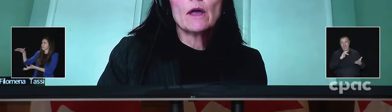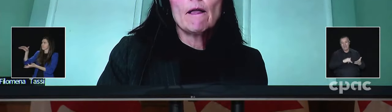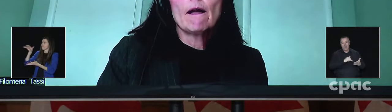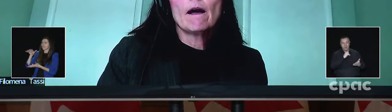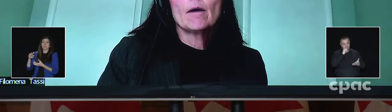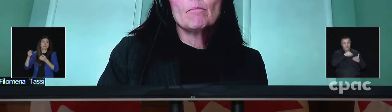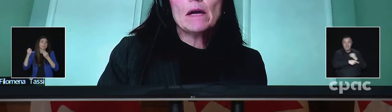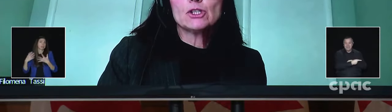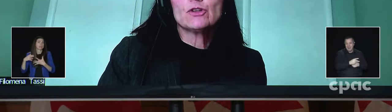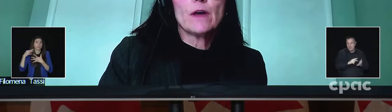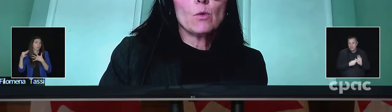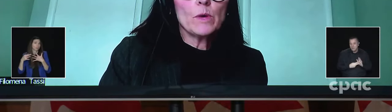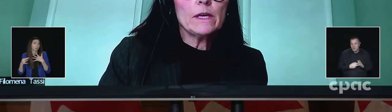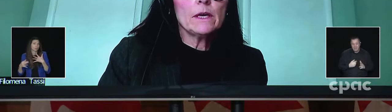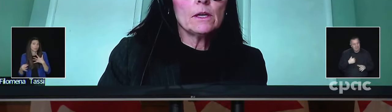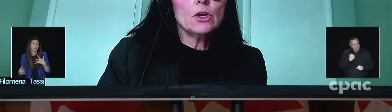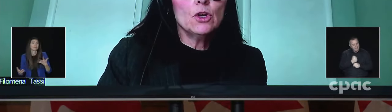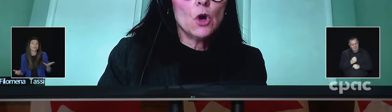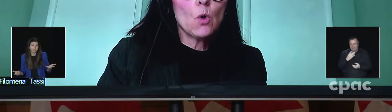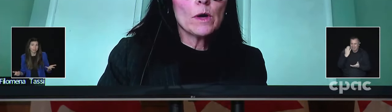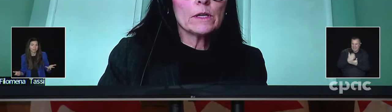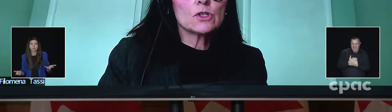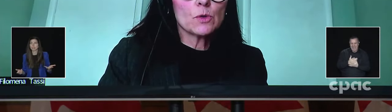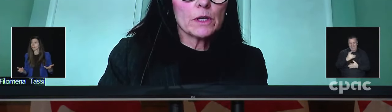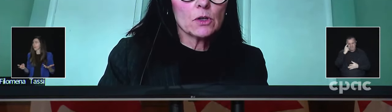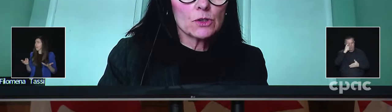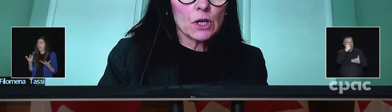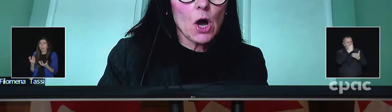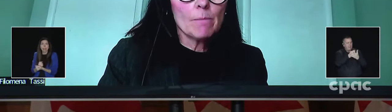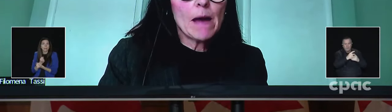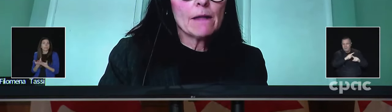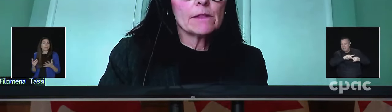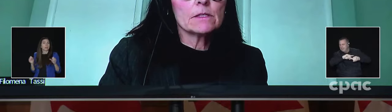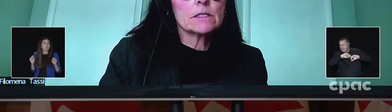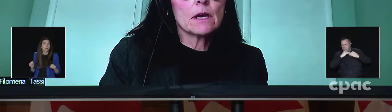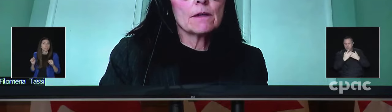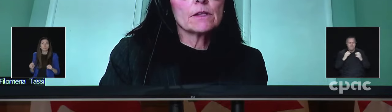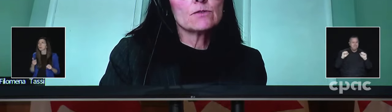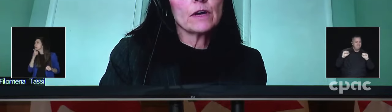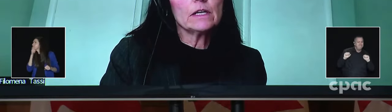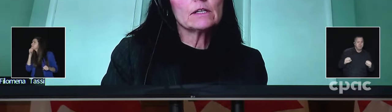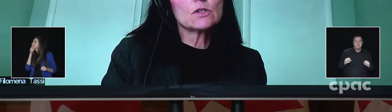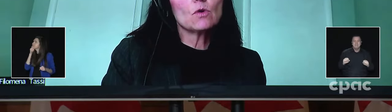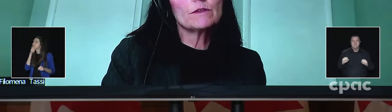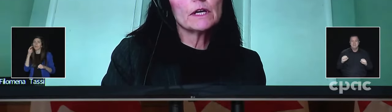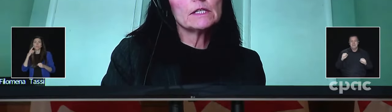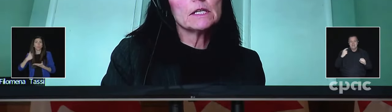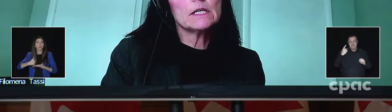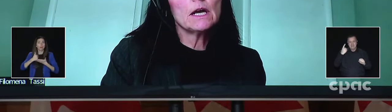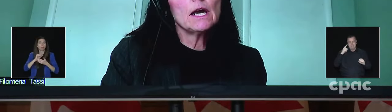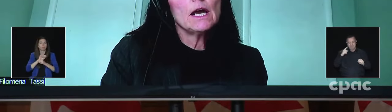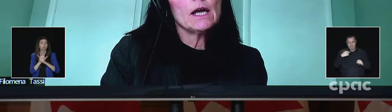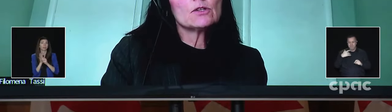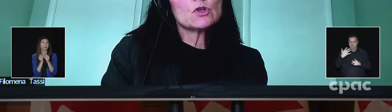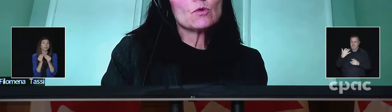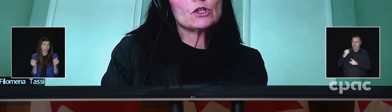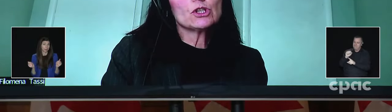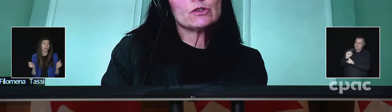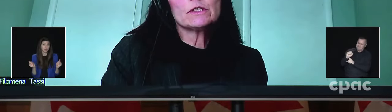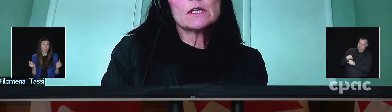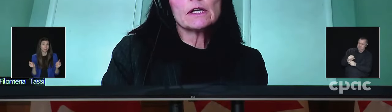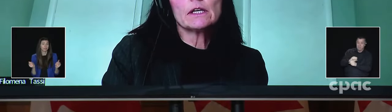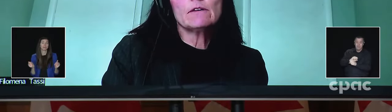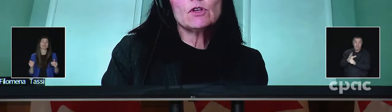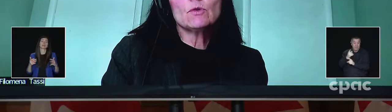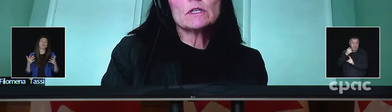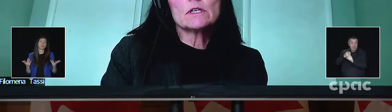possible measure that we know is critical to combat this this fight against COVID-19. And so the